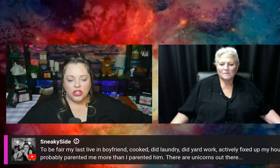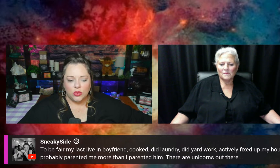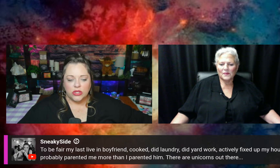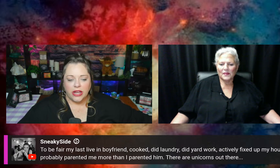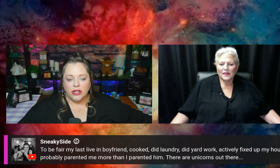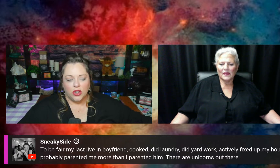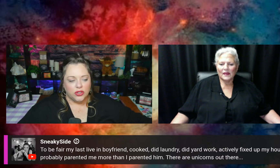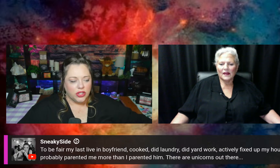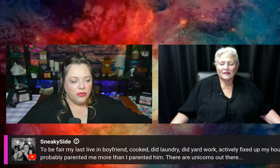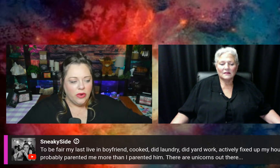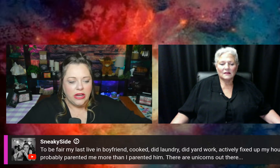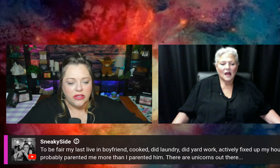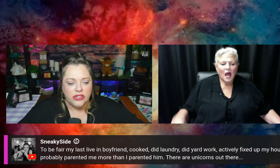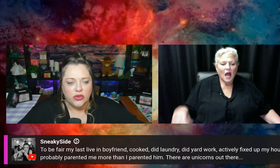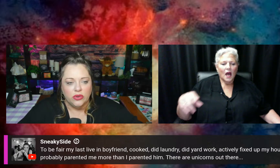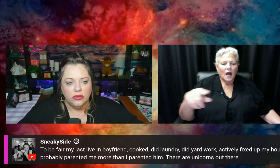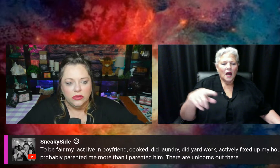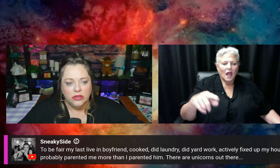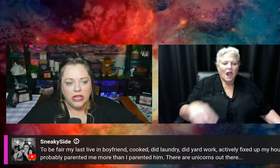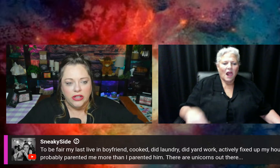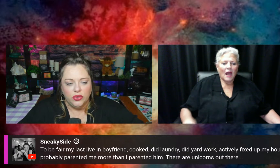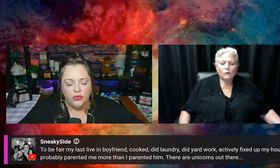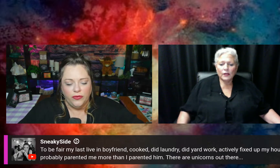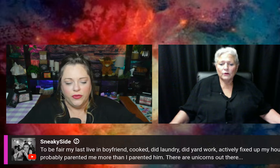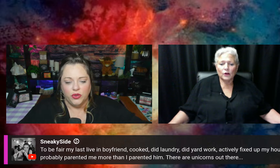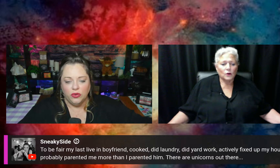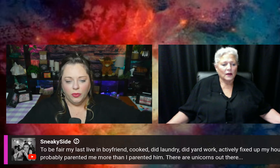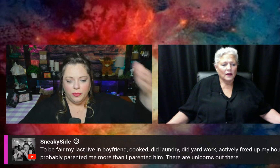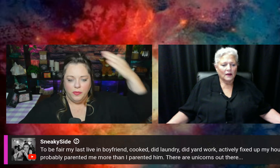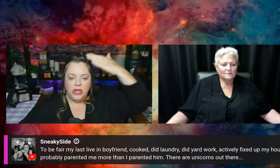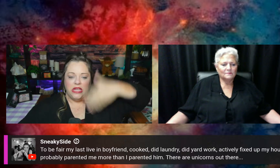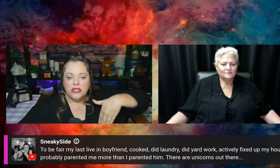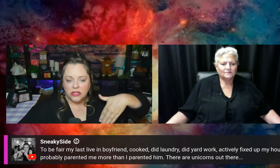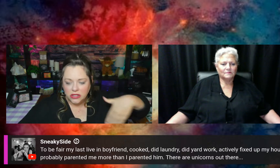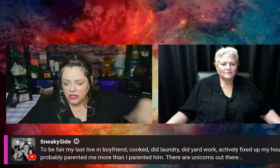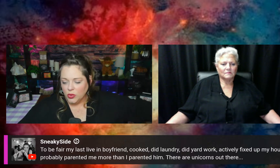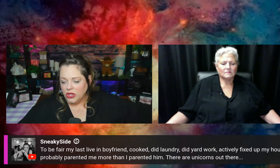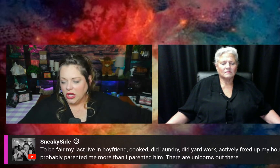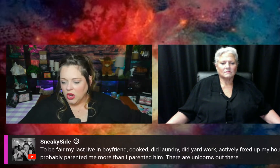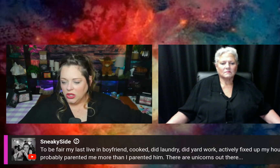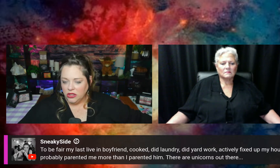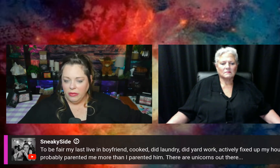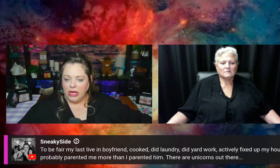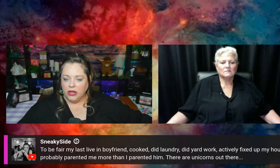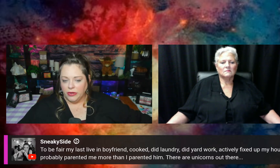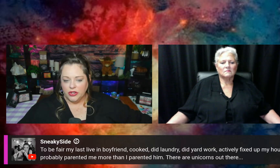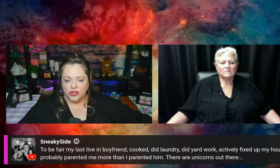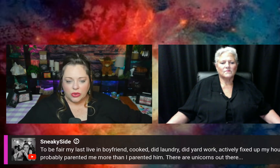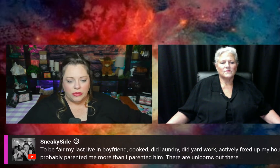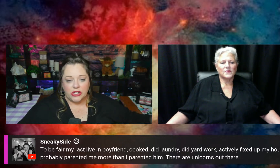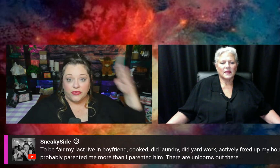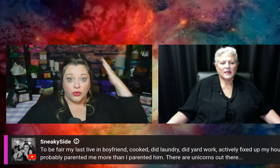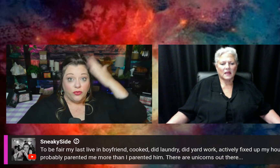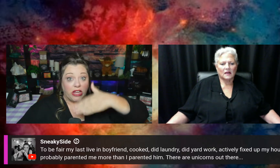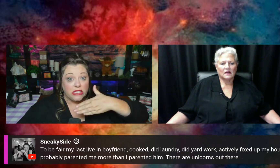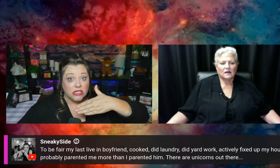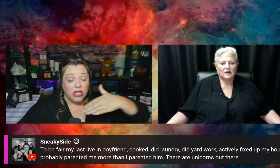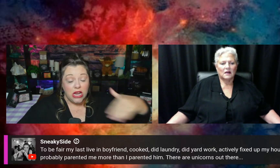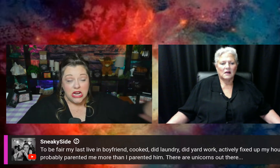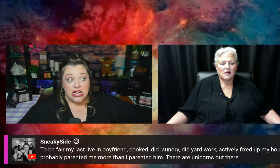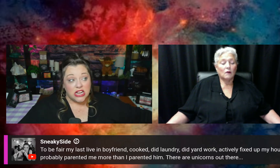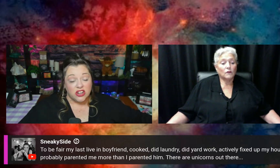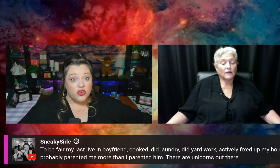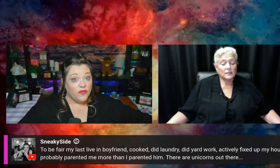I don't take long to get ready. This girl can do full beat, is what they call in the makeup industry, means full